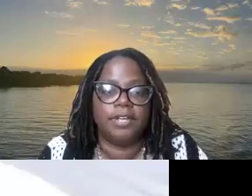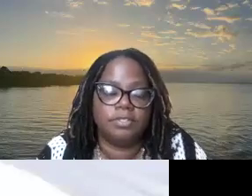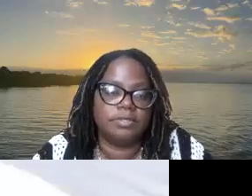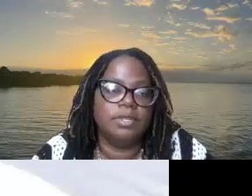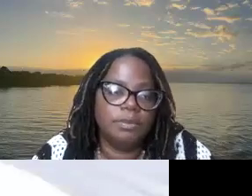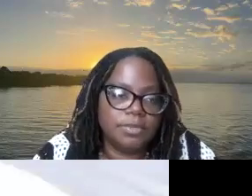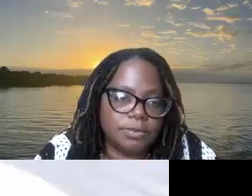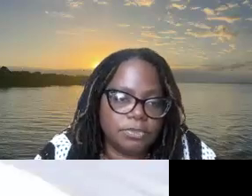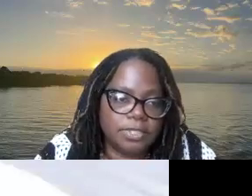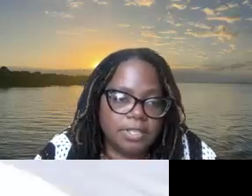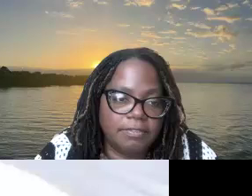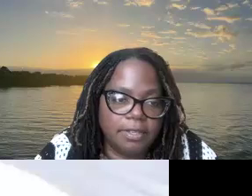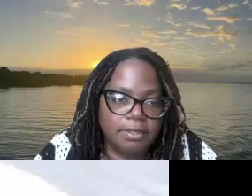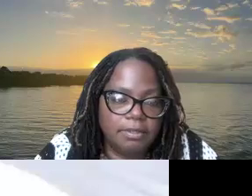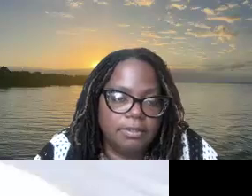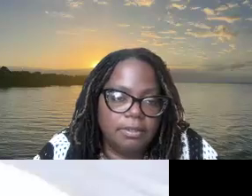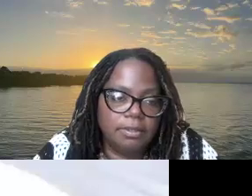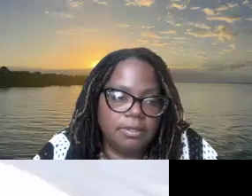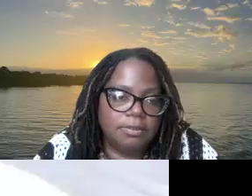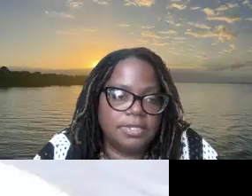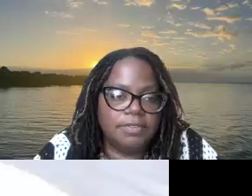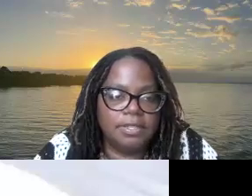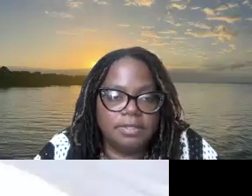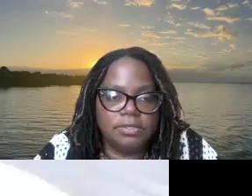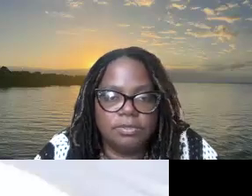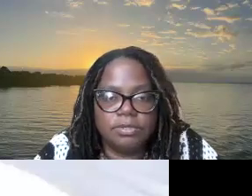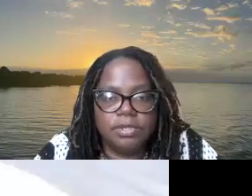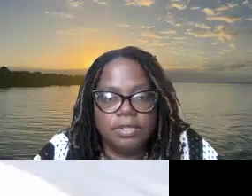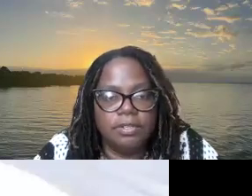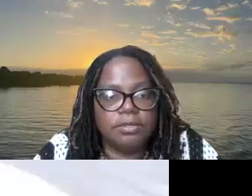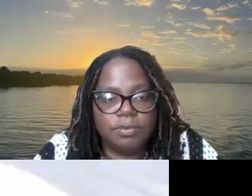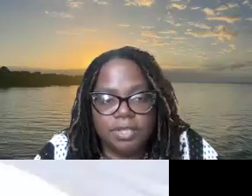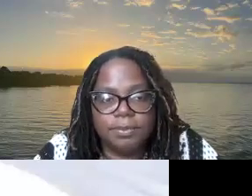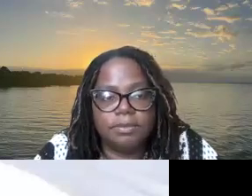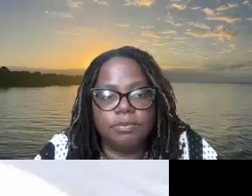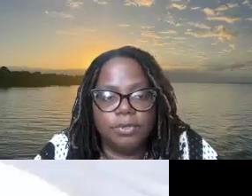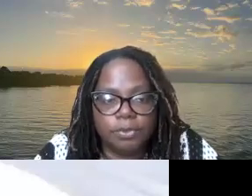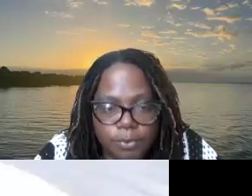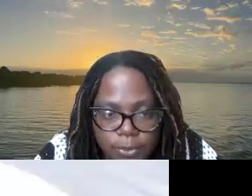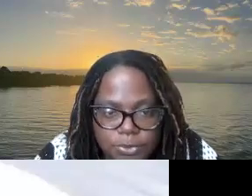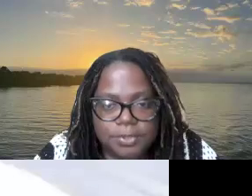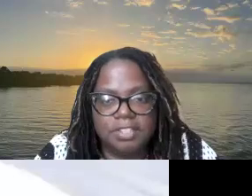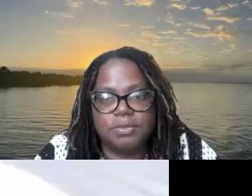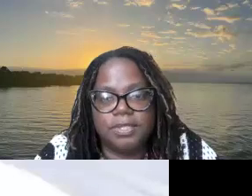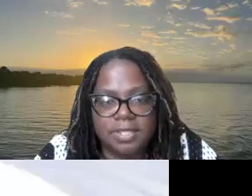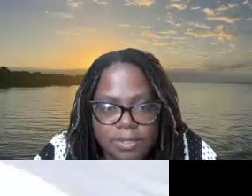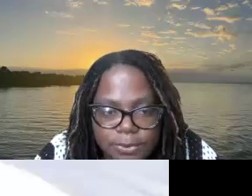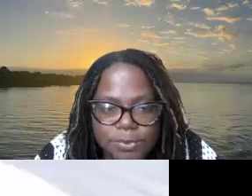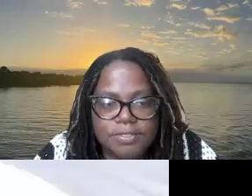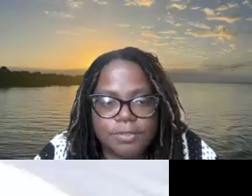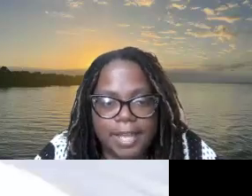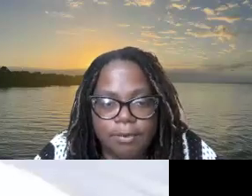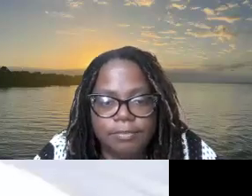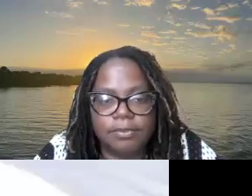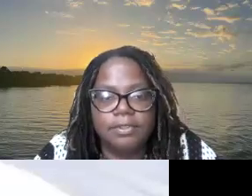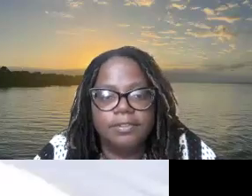inform your interactions with someone trying to navigate domestic violence issues. And also being able to work through cultural beliefs, because these